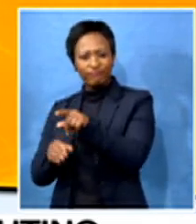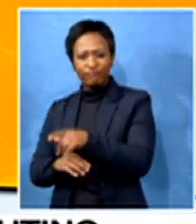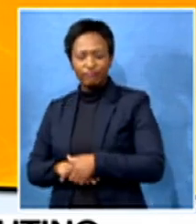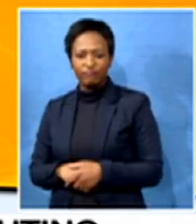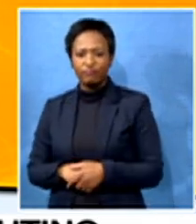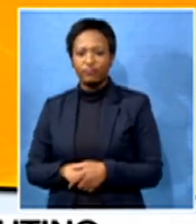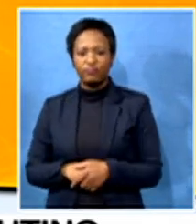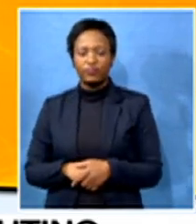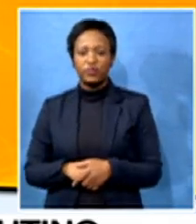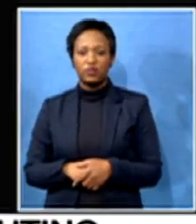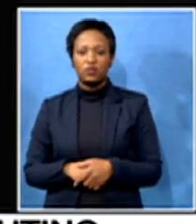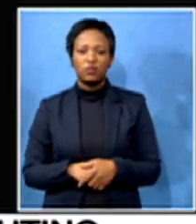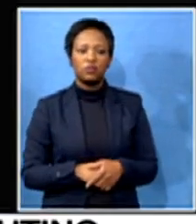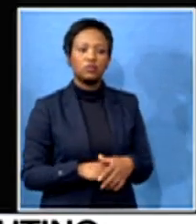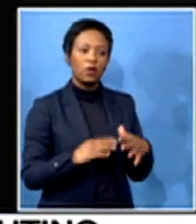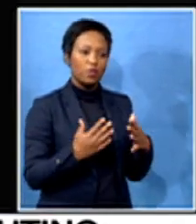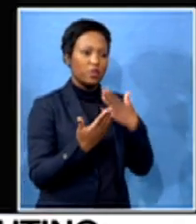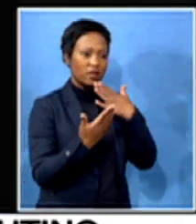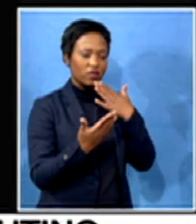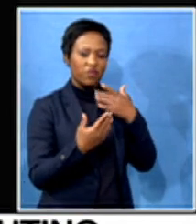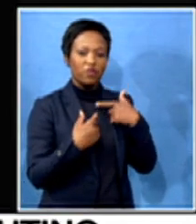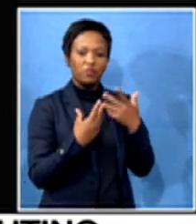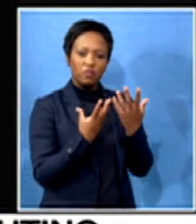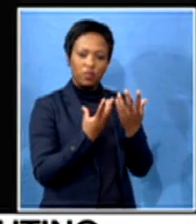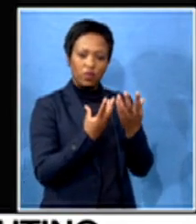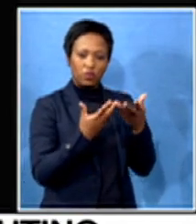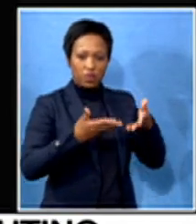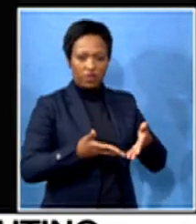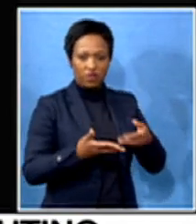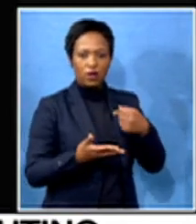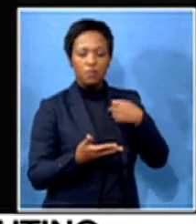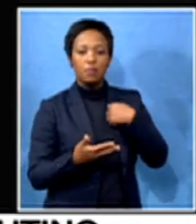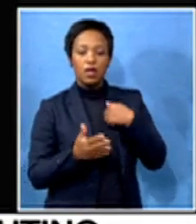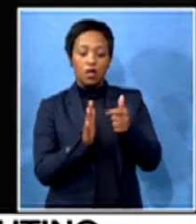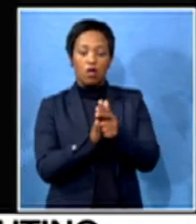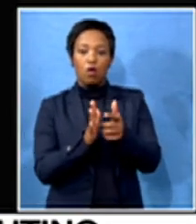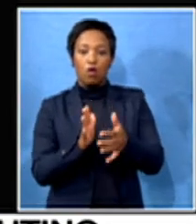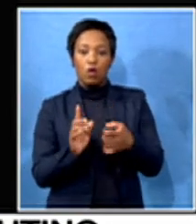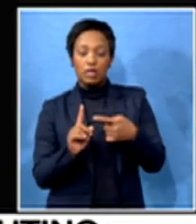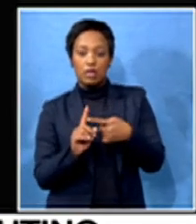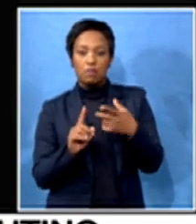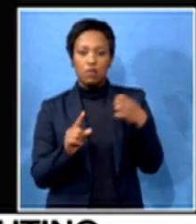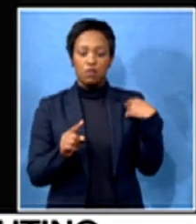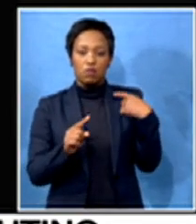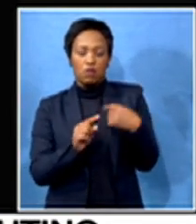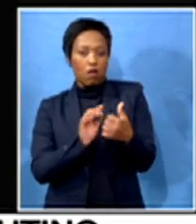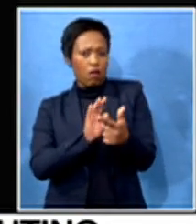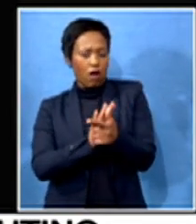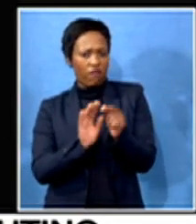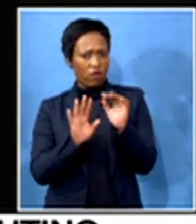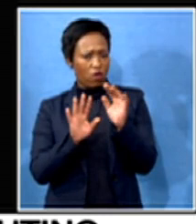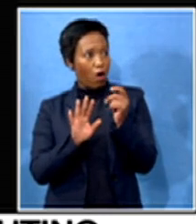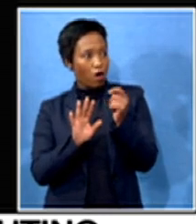Okay, so thank you very much for having me. I'm a lawyer, and I've been practicing law for almost a decade